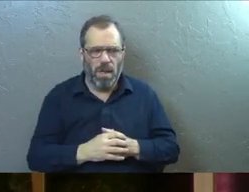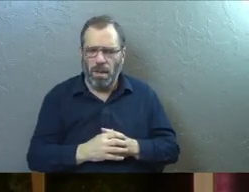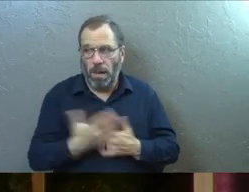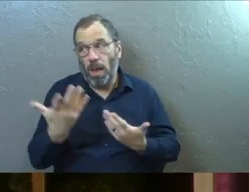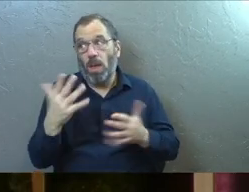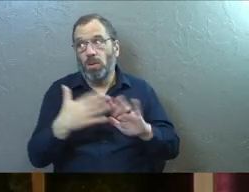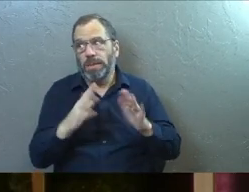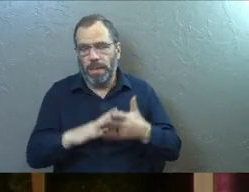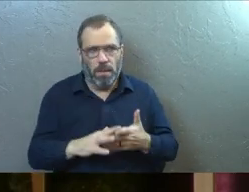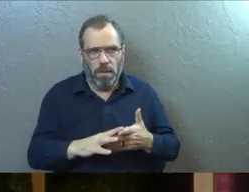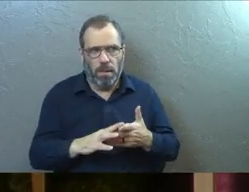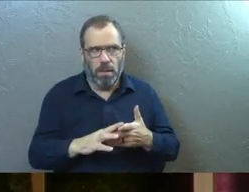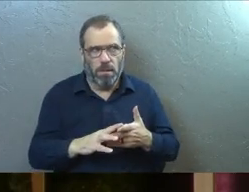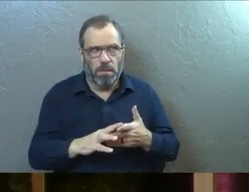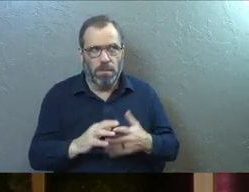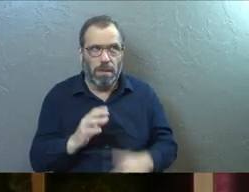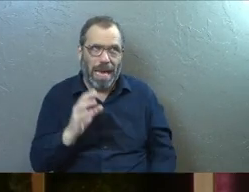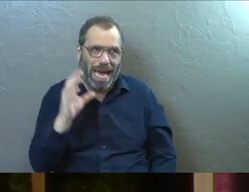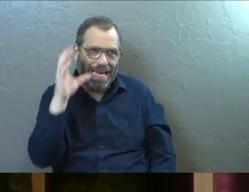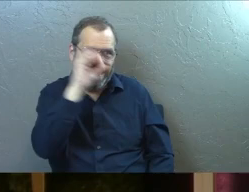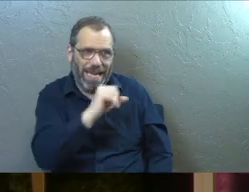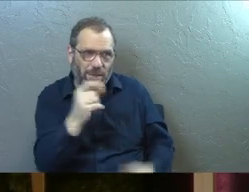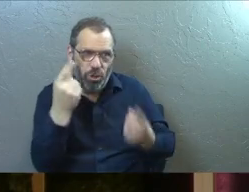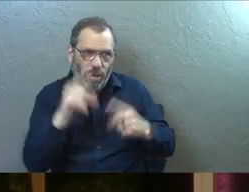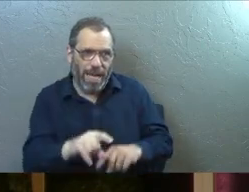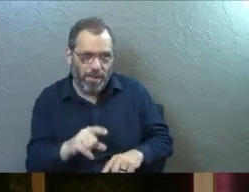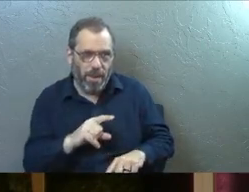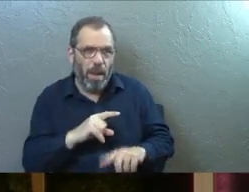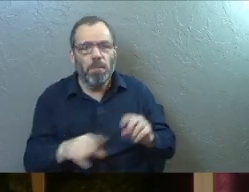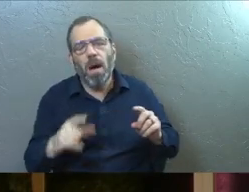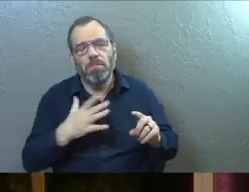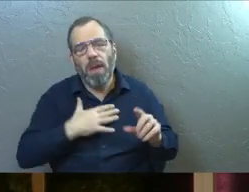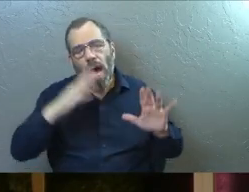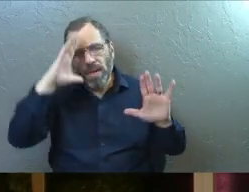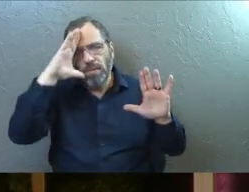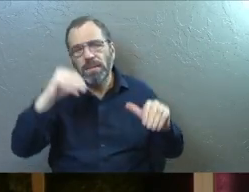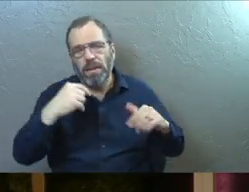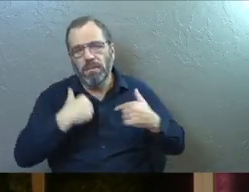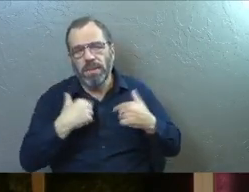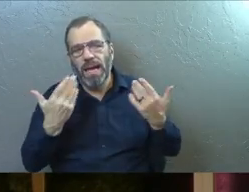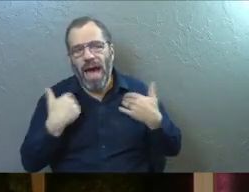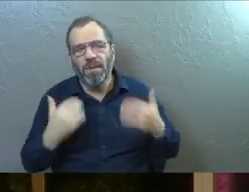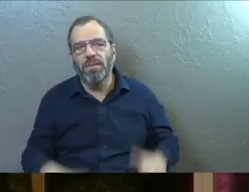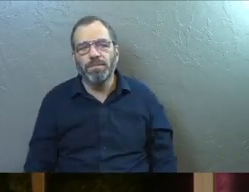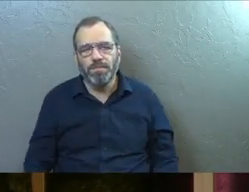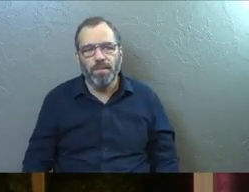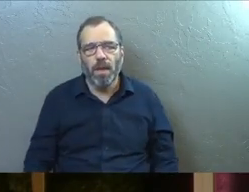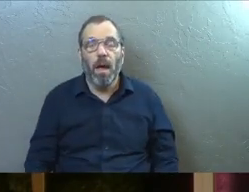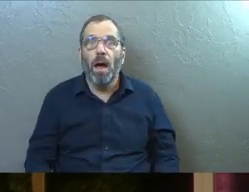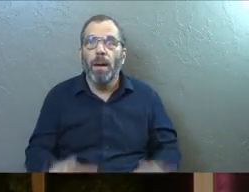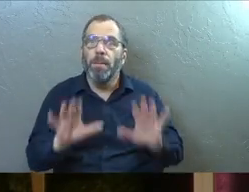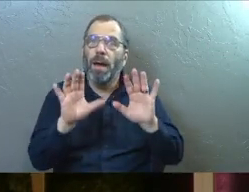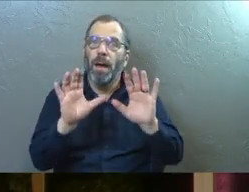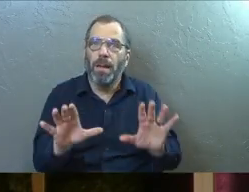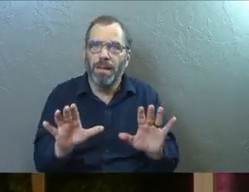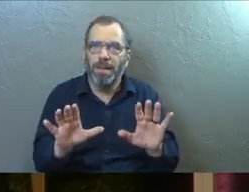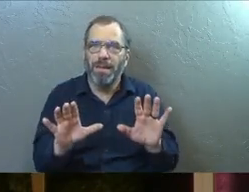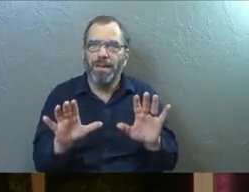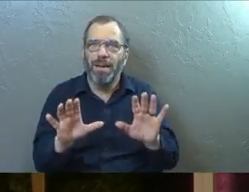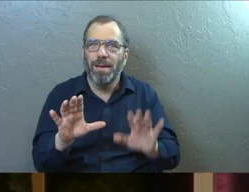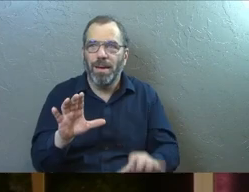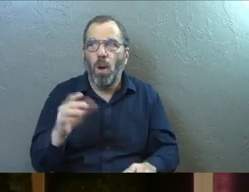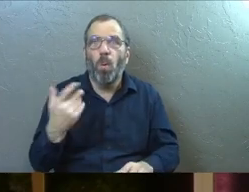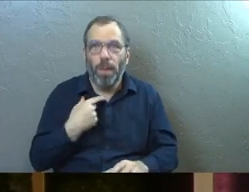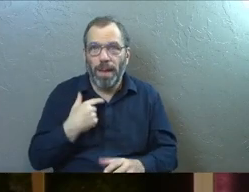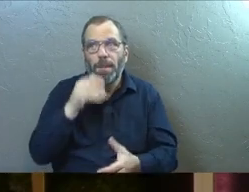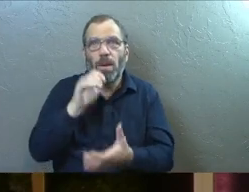mean, I guess that could happen, but I've got some expectations about how my life is gonna look. But sure enough, Sarah